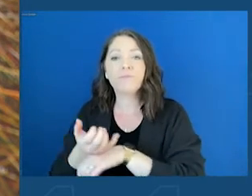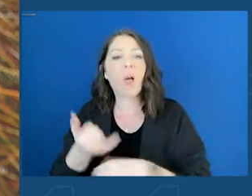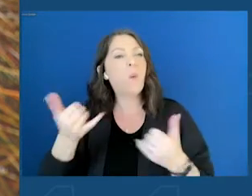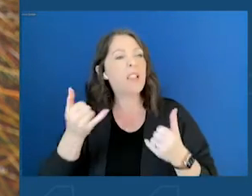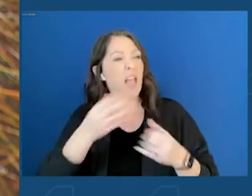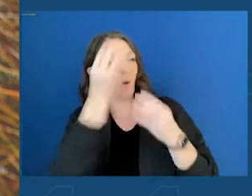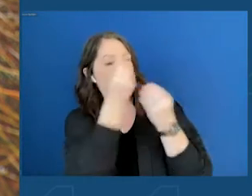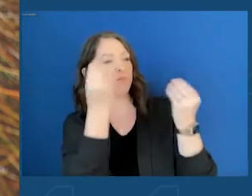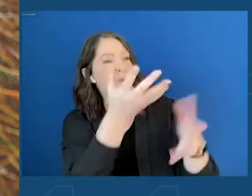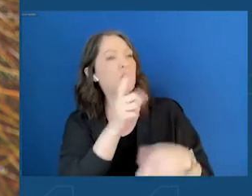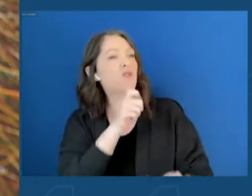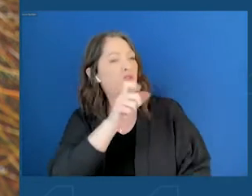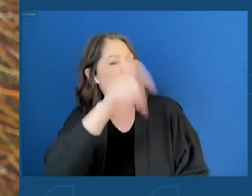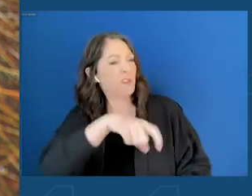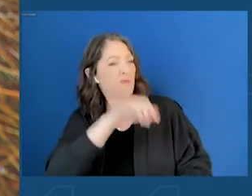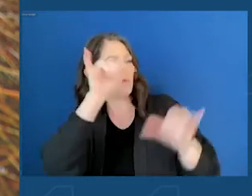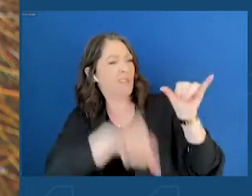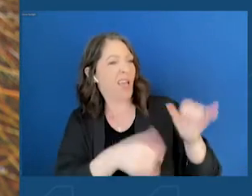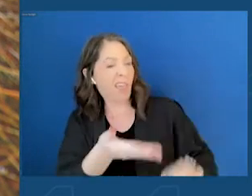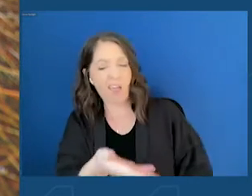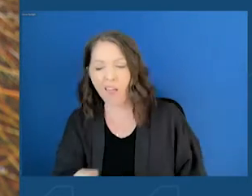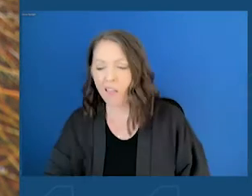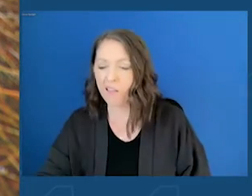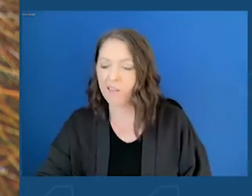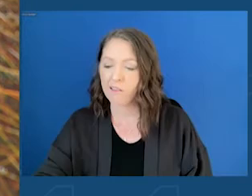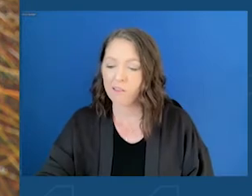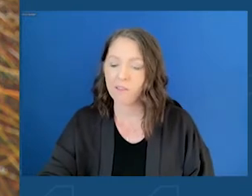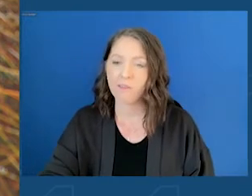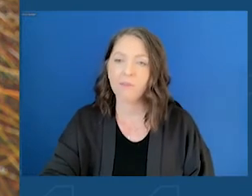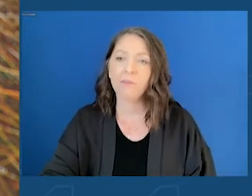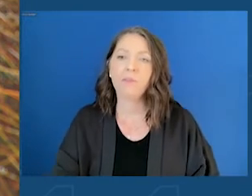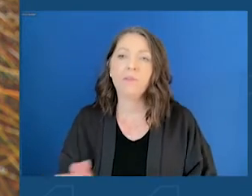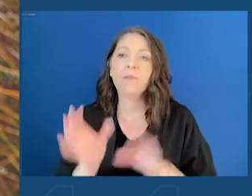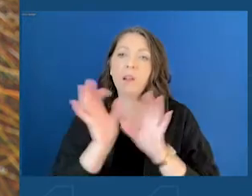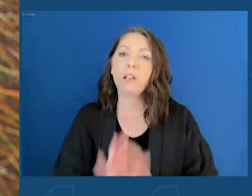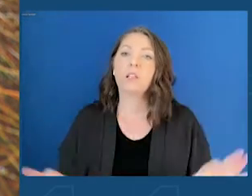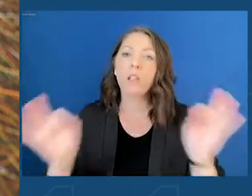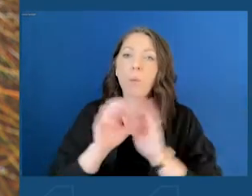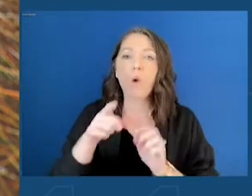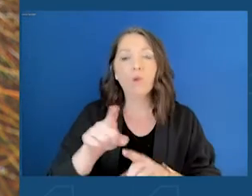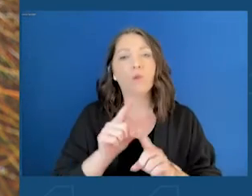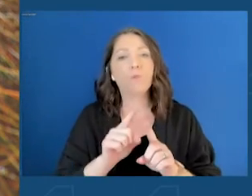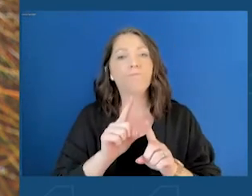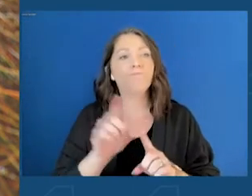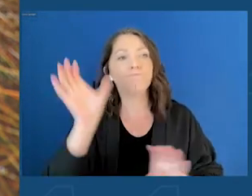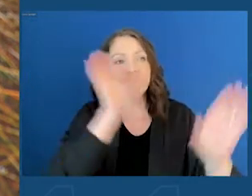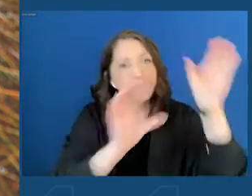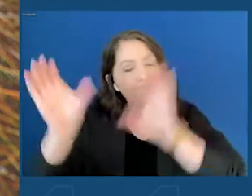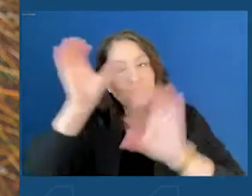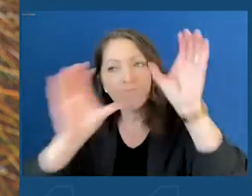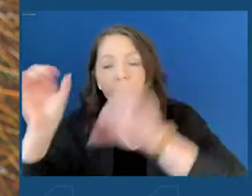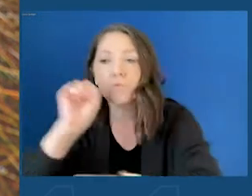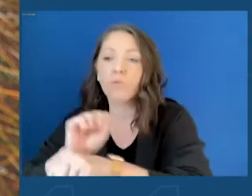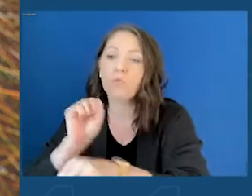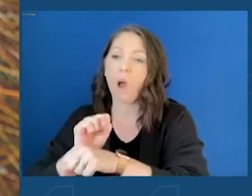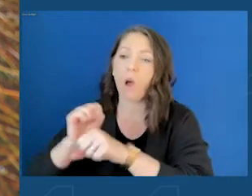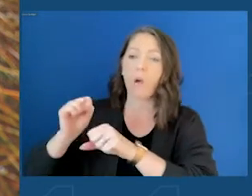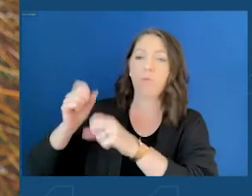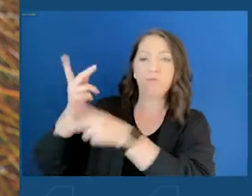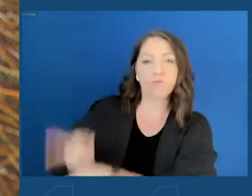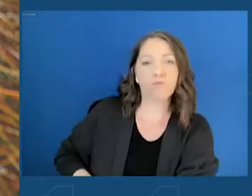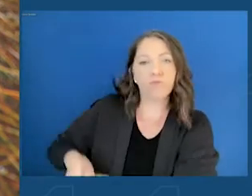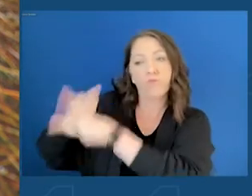stay on the corner. It's important that you go and find a job and raise your family and be a productive member